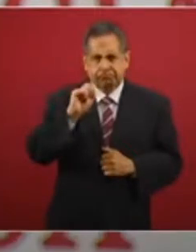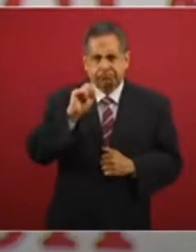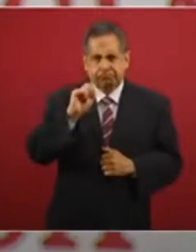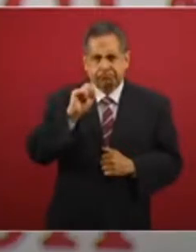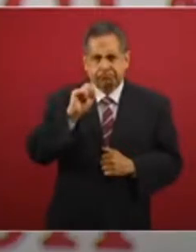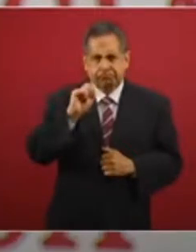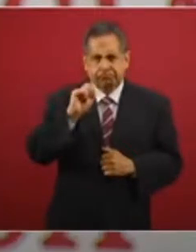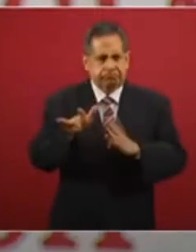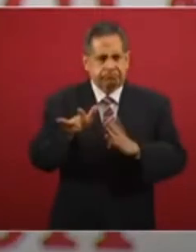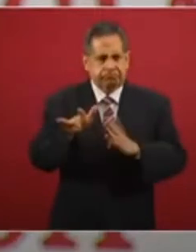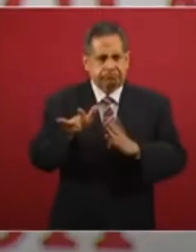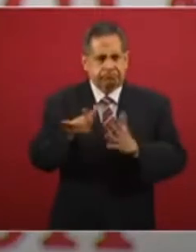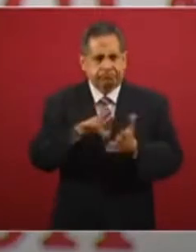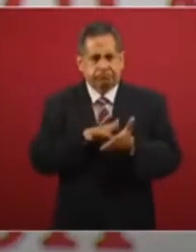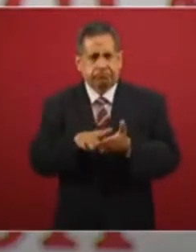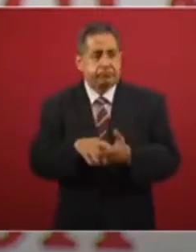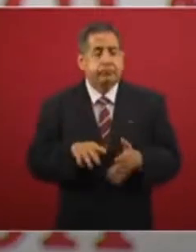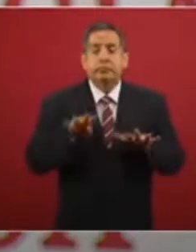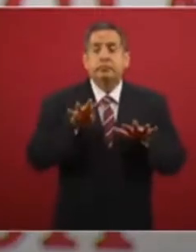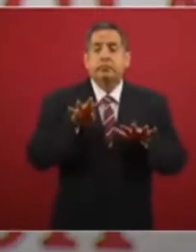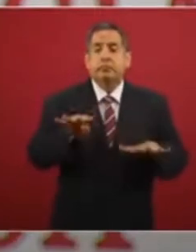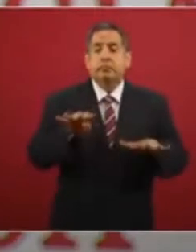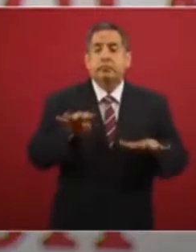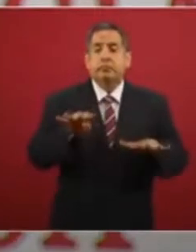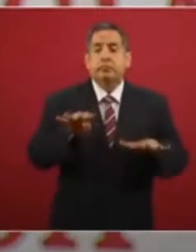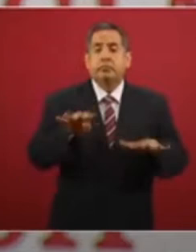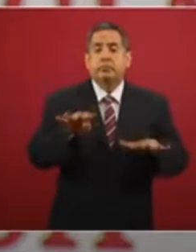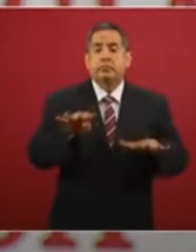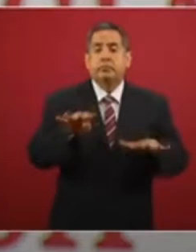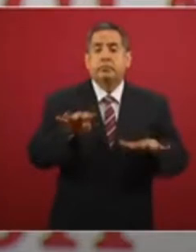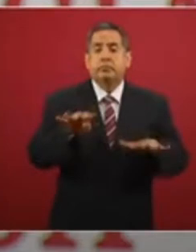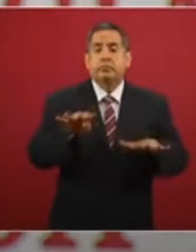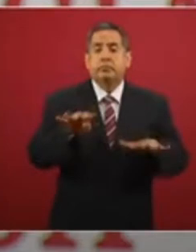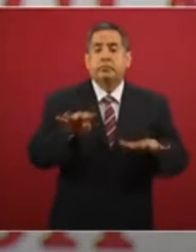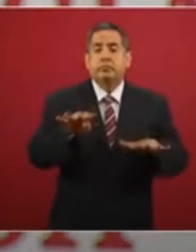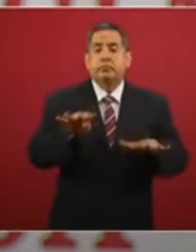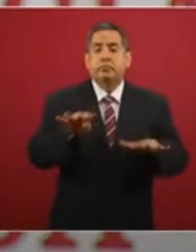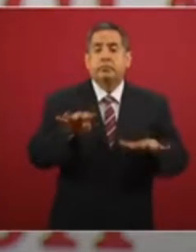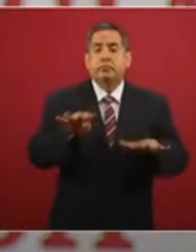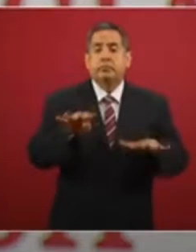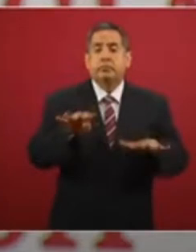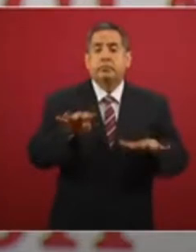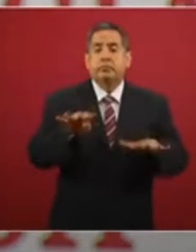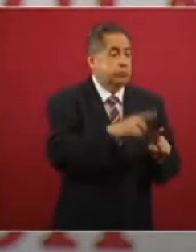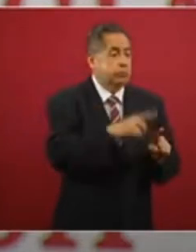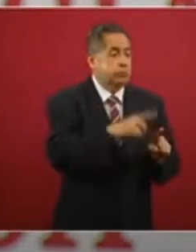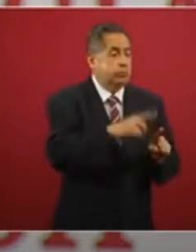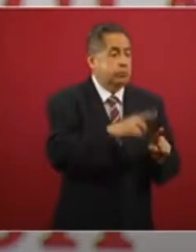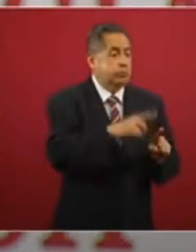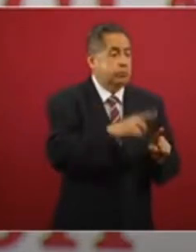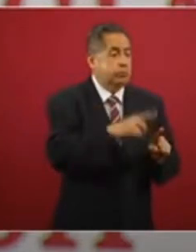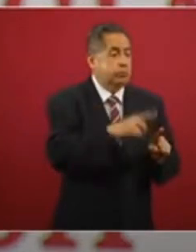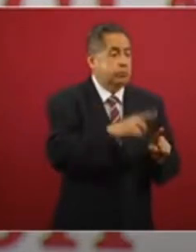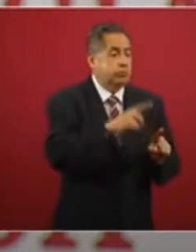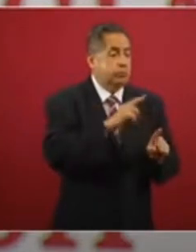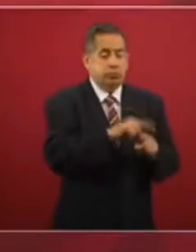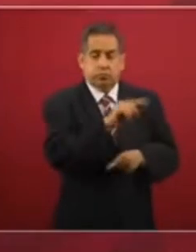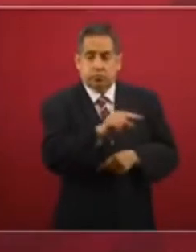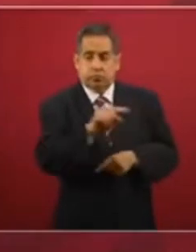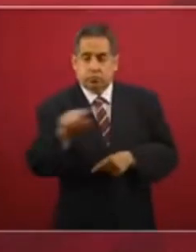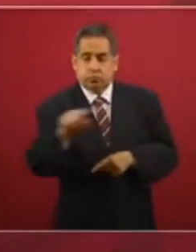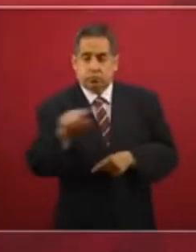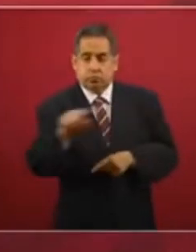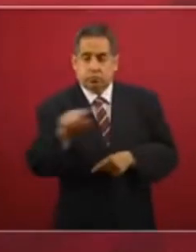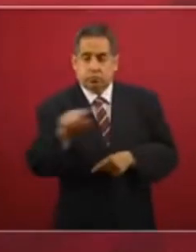support 19 of them. Proyectos en esta primera etapa. 19 projects in this first phase. Algunos